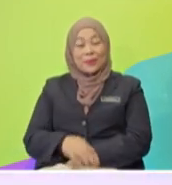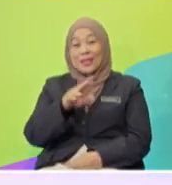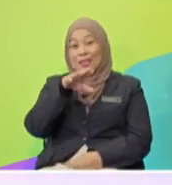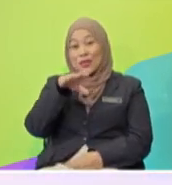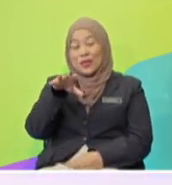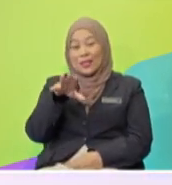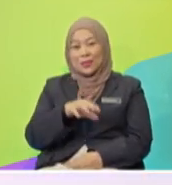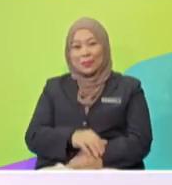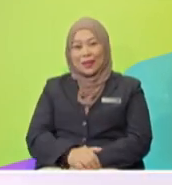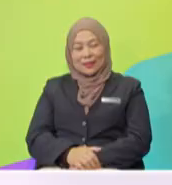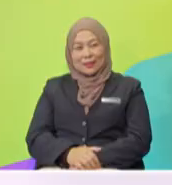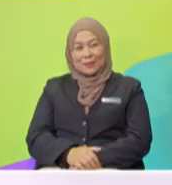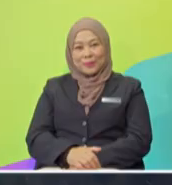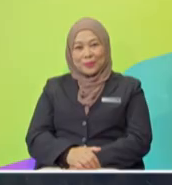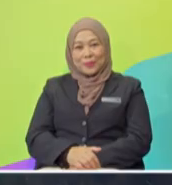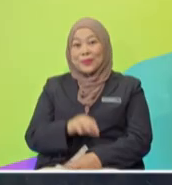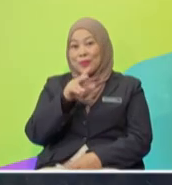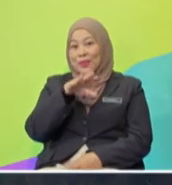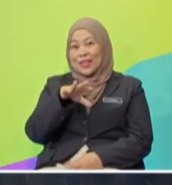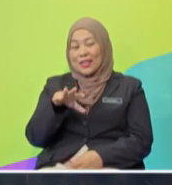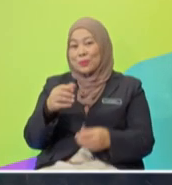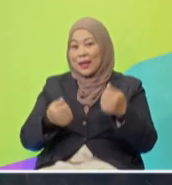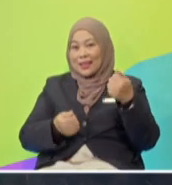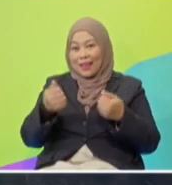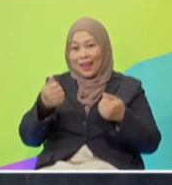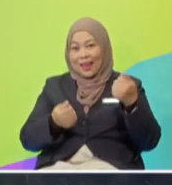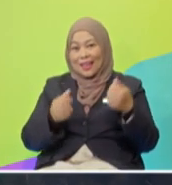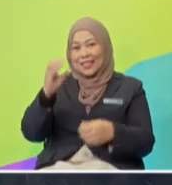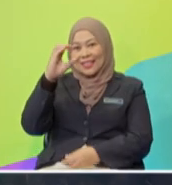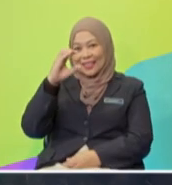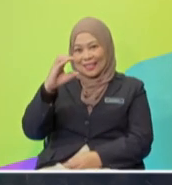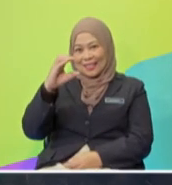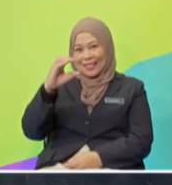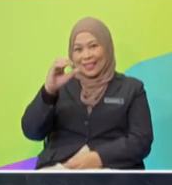teacher. Okay. Can you help me spell car? C